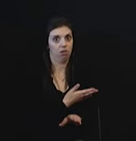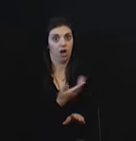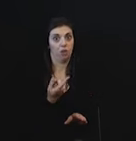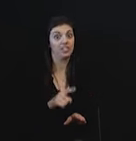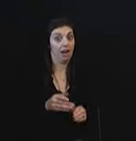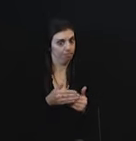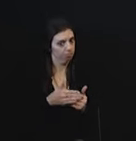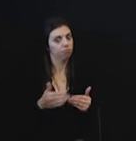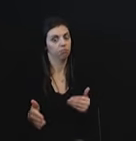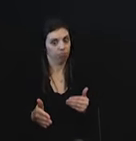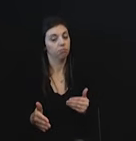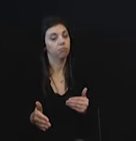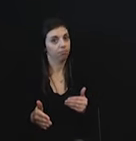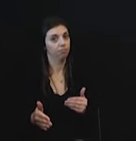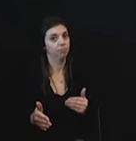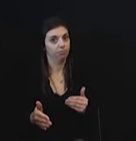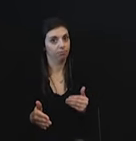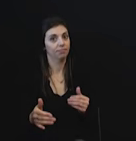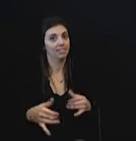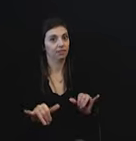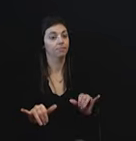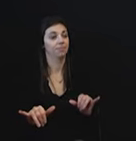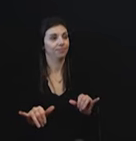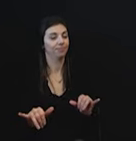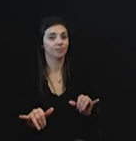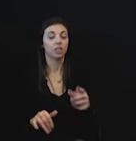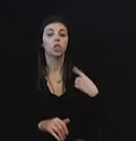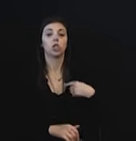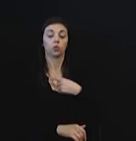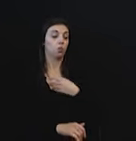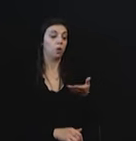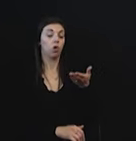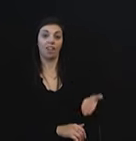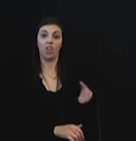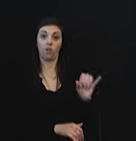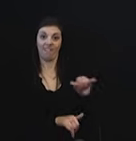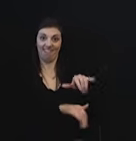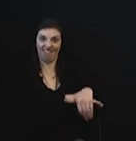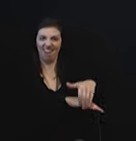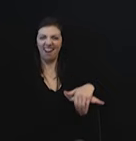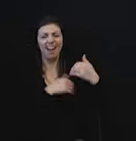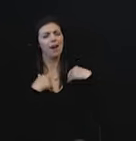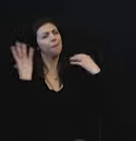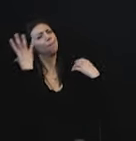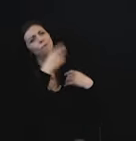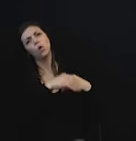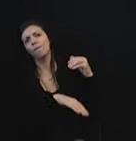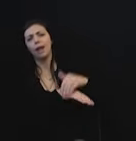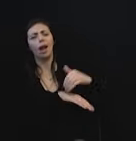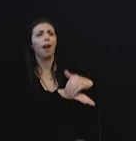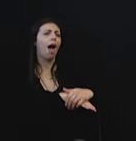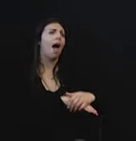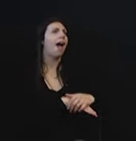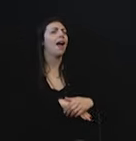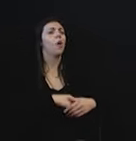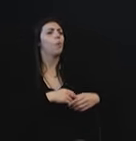we left. And so we were there that night. We had a beautiful night where we were able to share the gospel. We saw